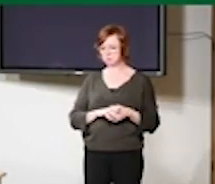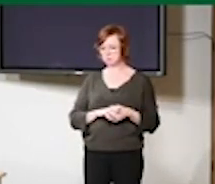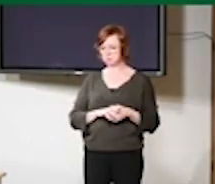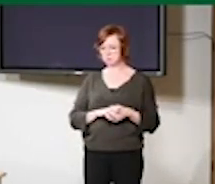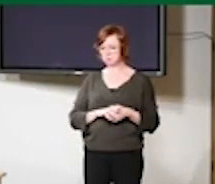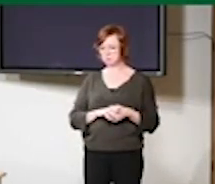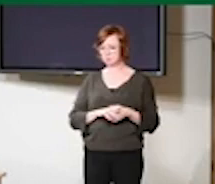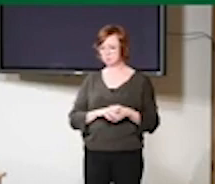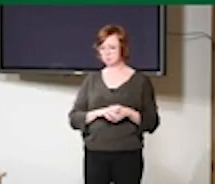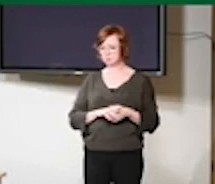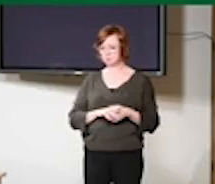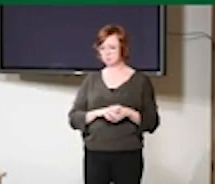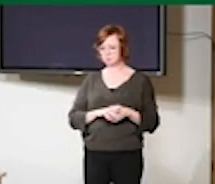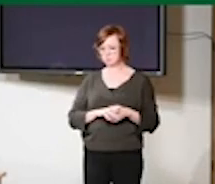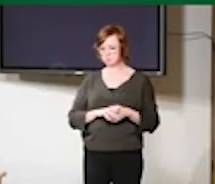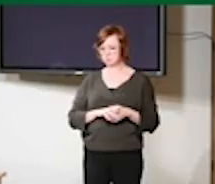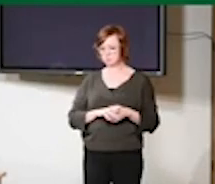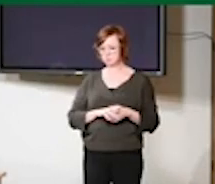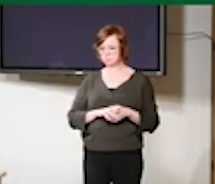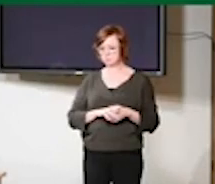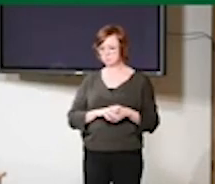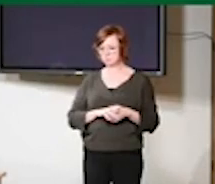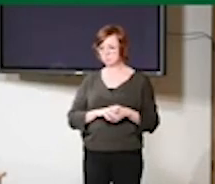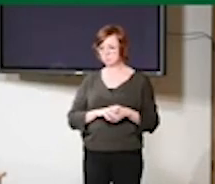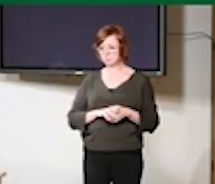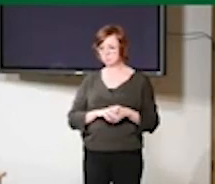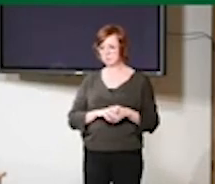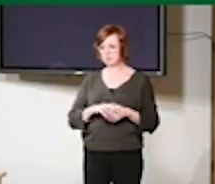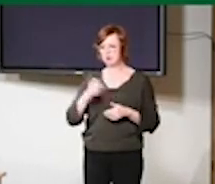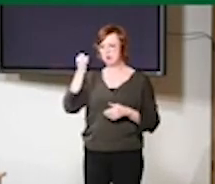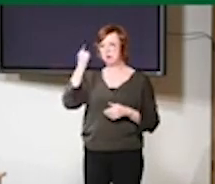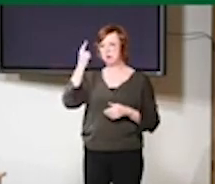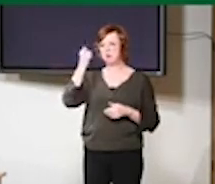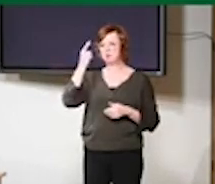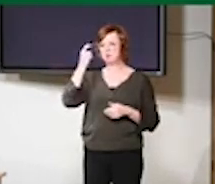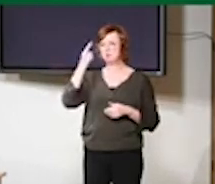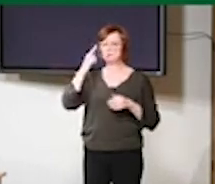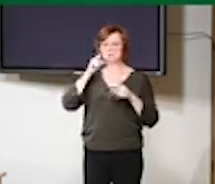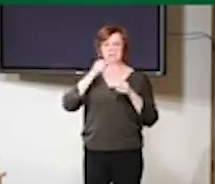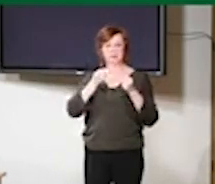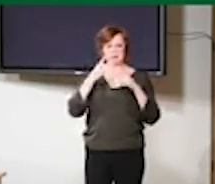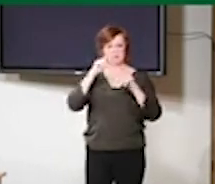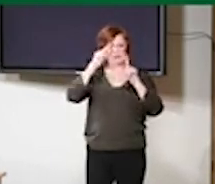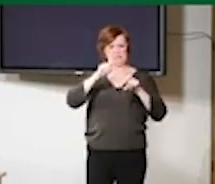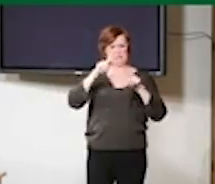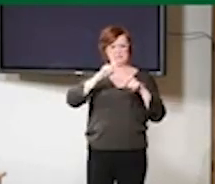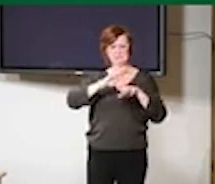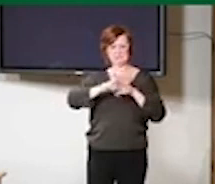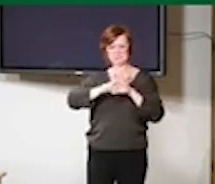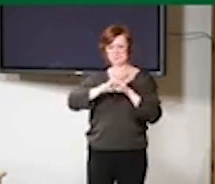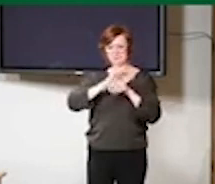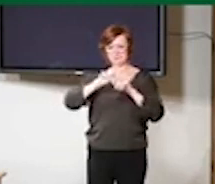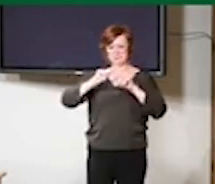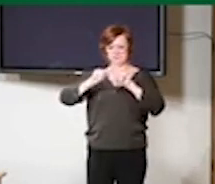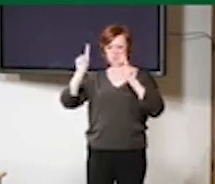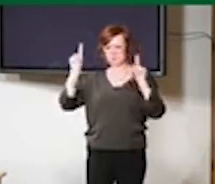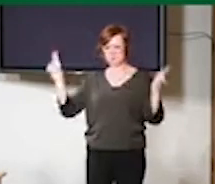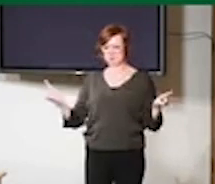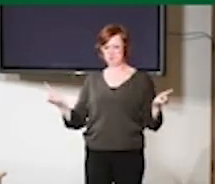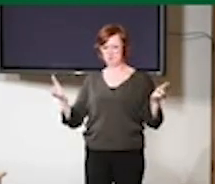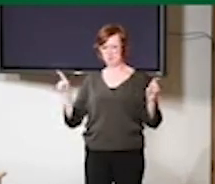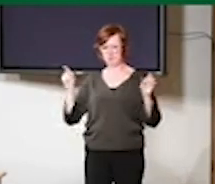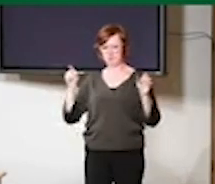been done to this point in Saskatoon versus Regina? I think there's 1,500 more tests that have performed, and there's also many more tests, I think 50 as of